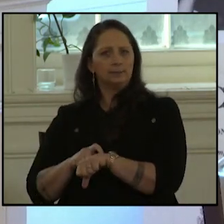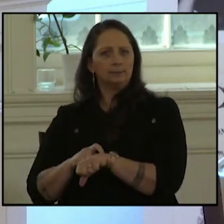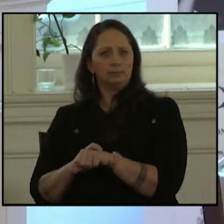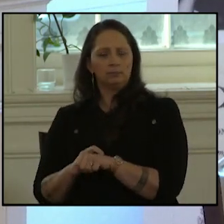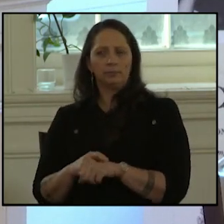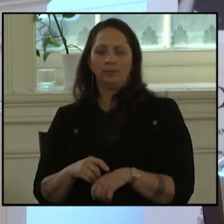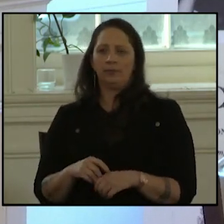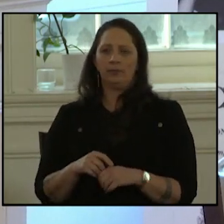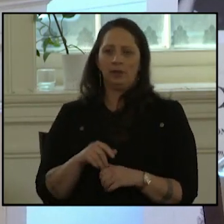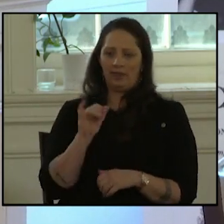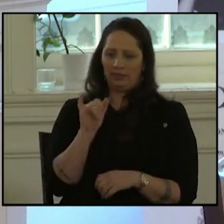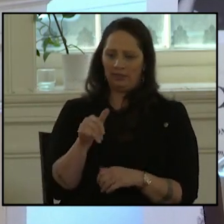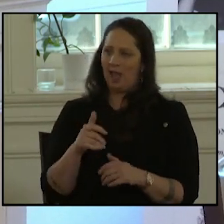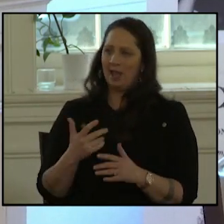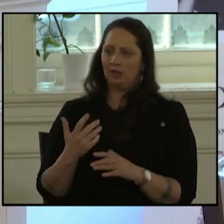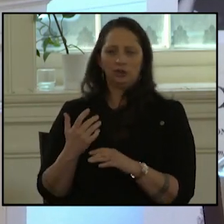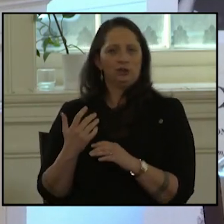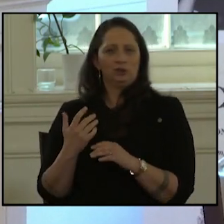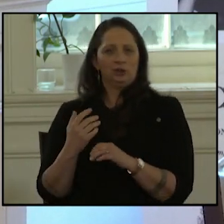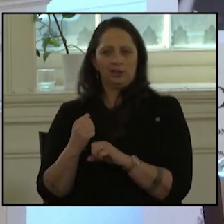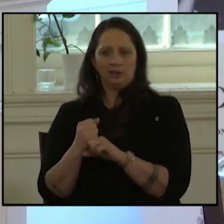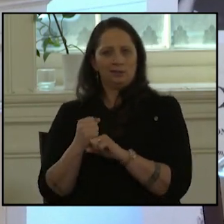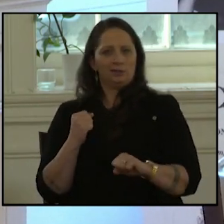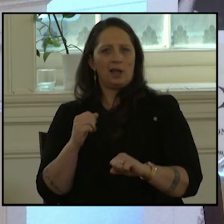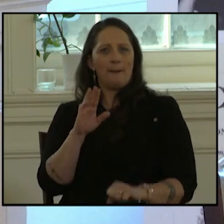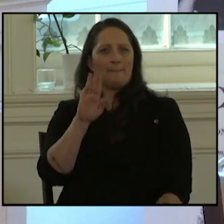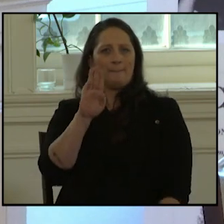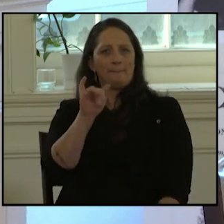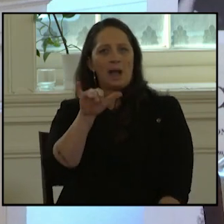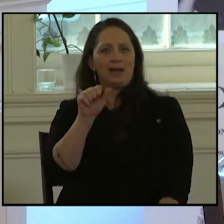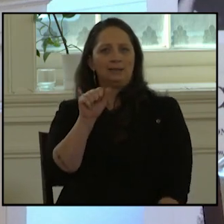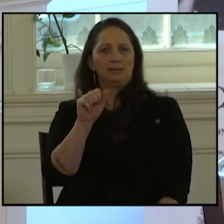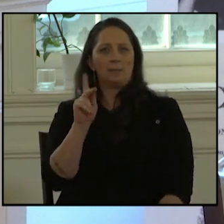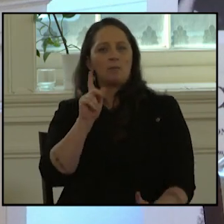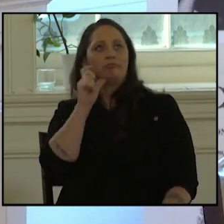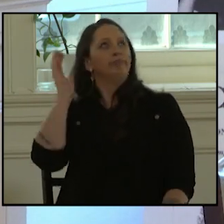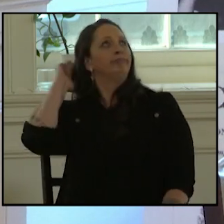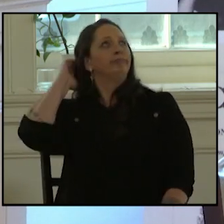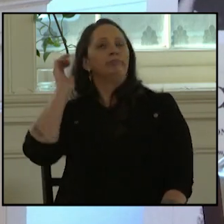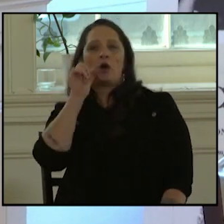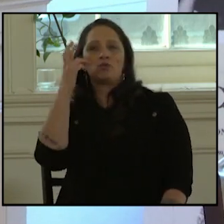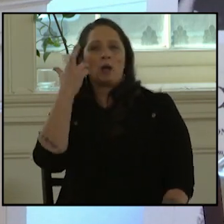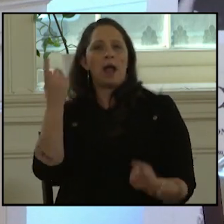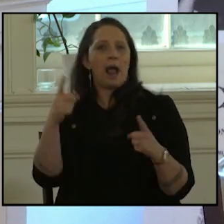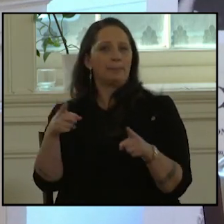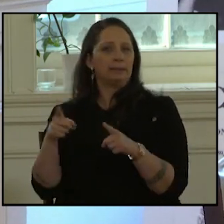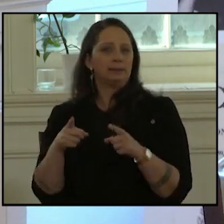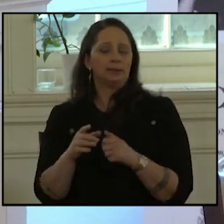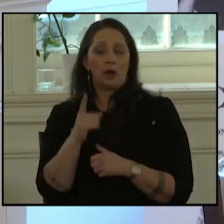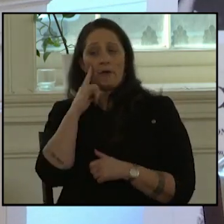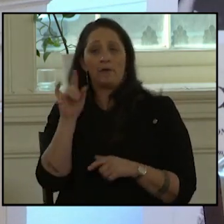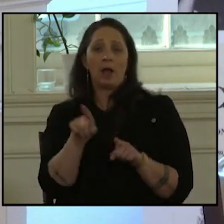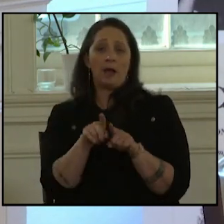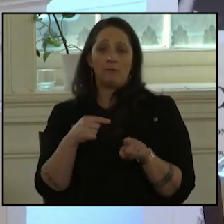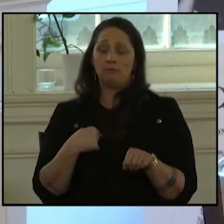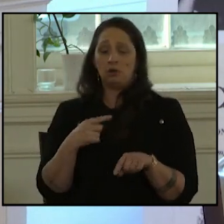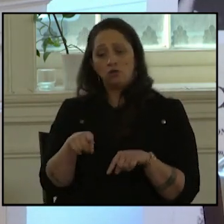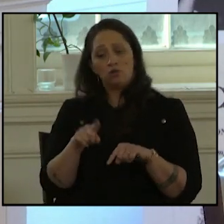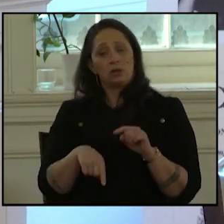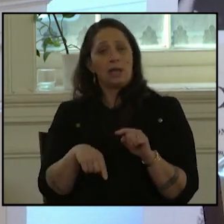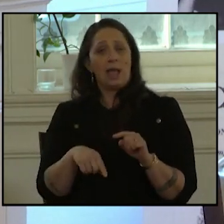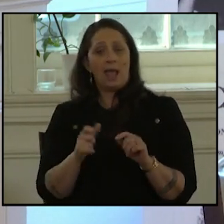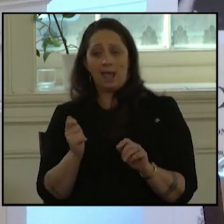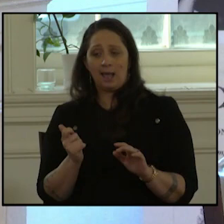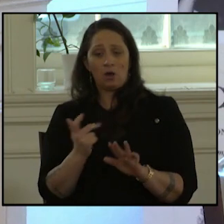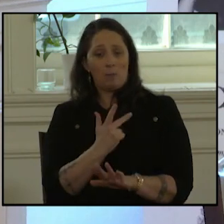of extended bias that is unconscious. And so for me, like, if you can't get back